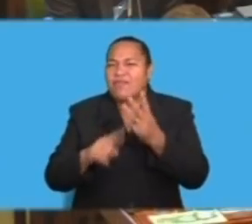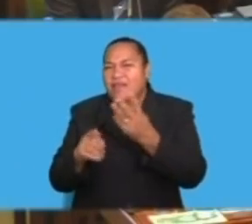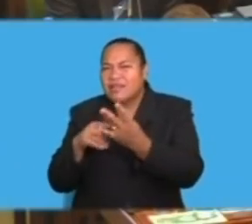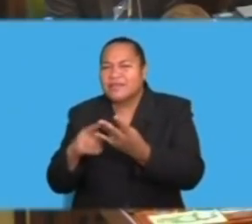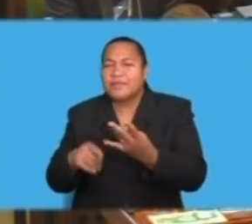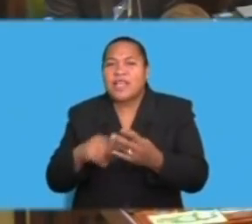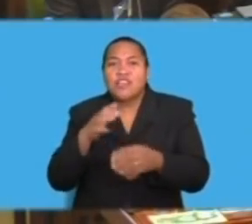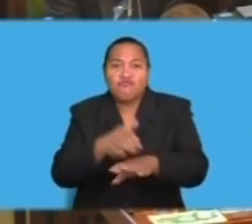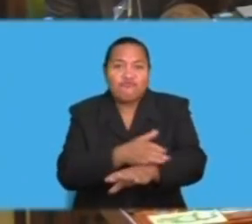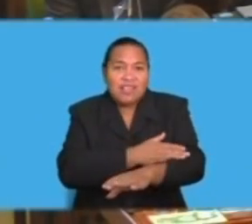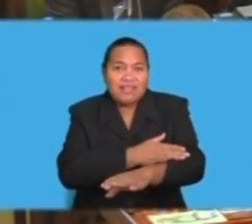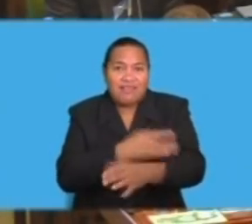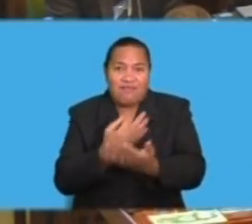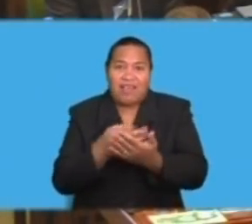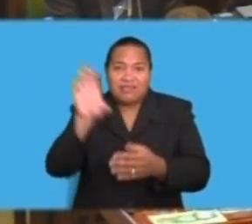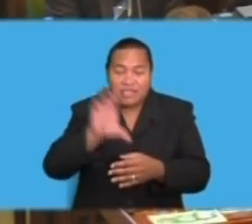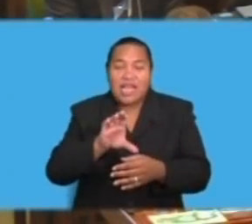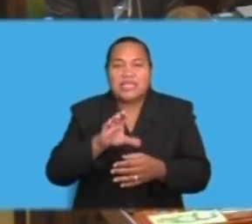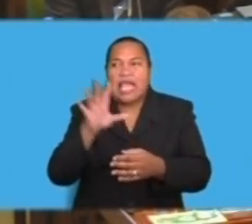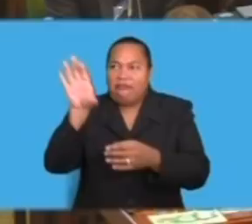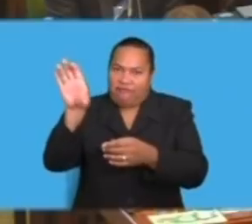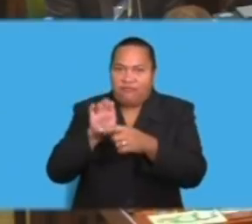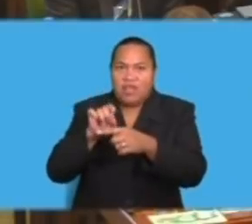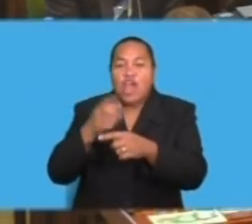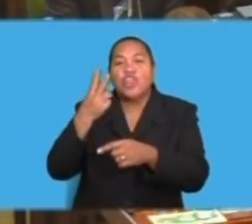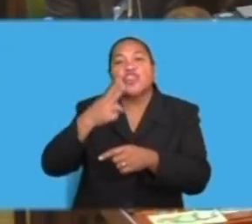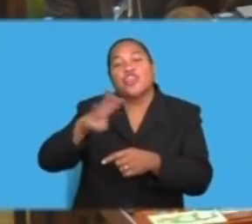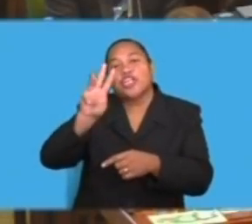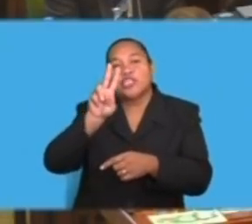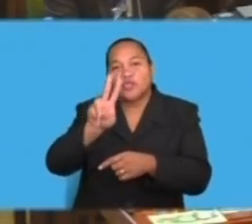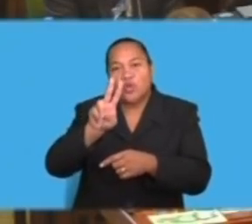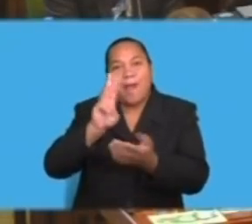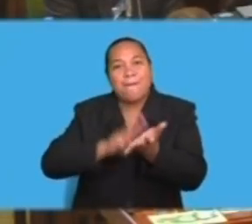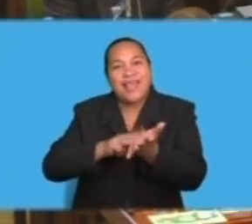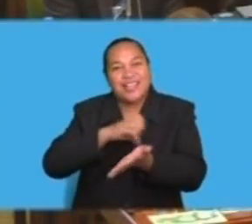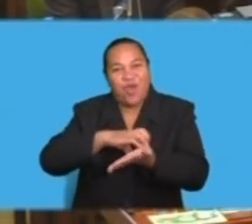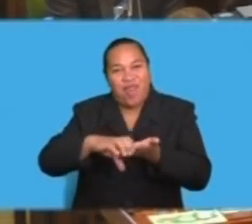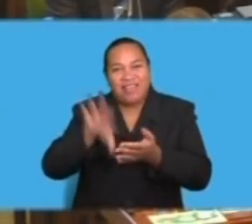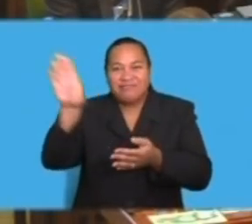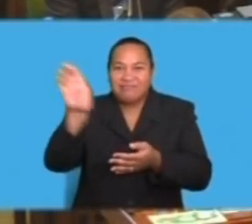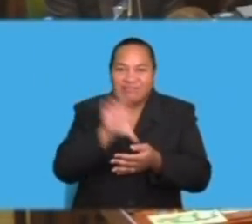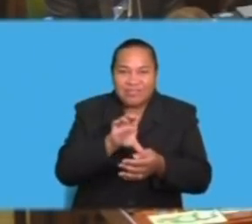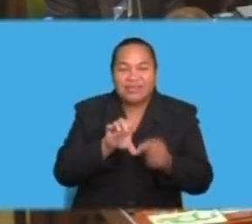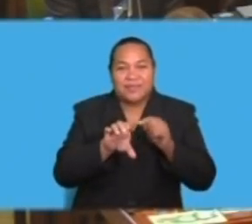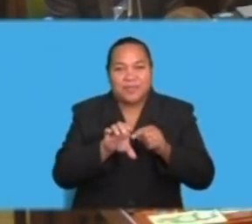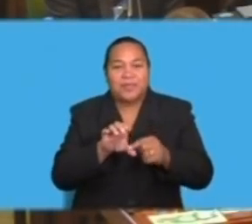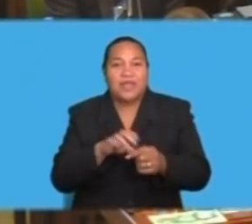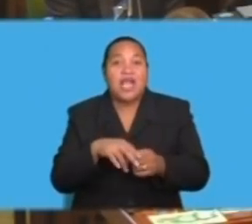Green Climate Fund has actually given us a grant of about $32 million. We're the first country to actually get that $32 million